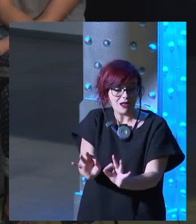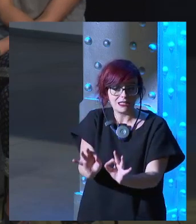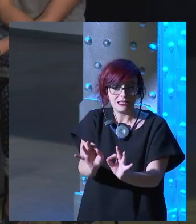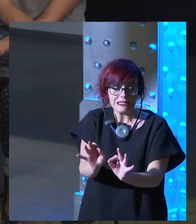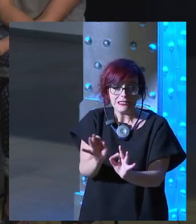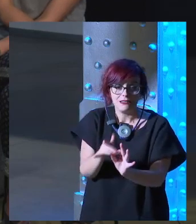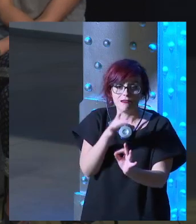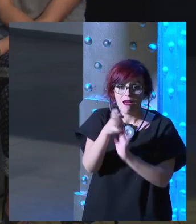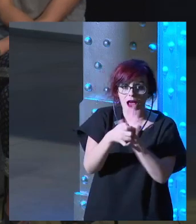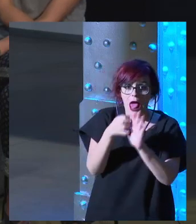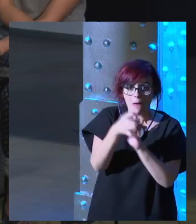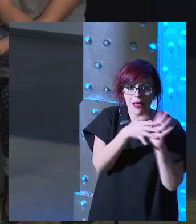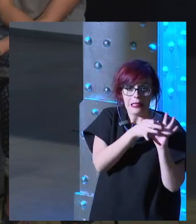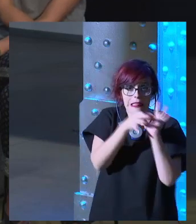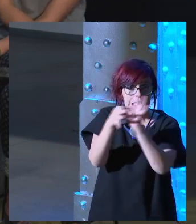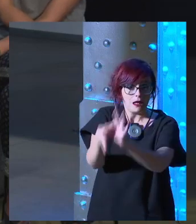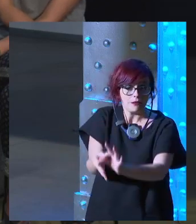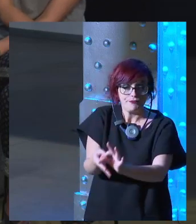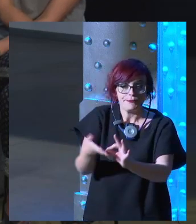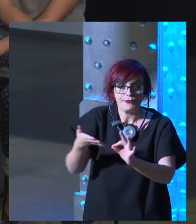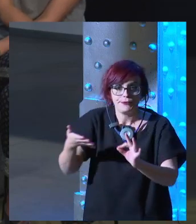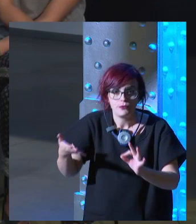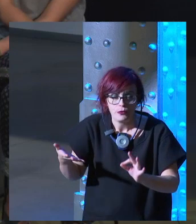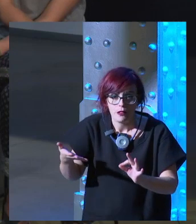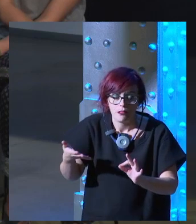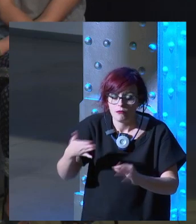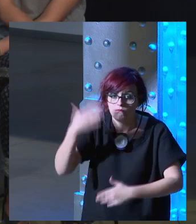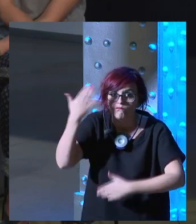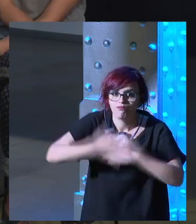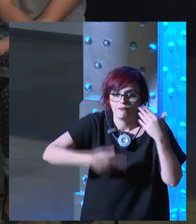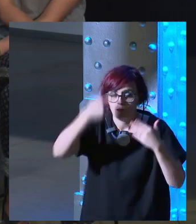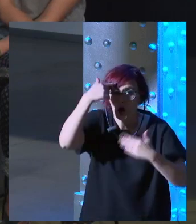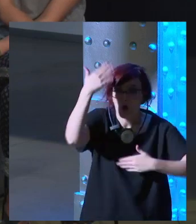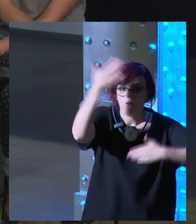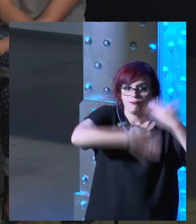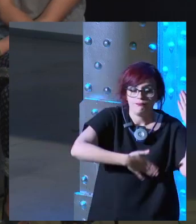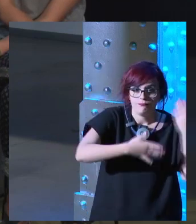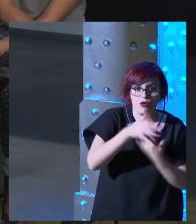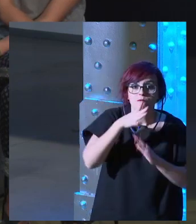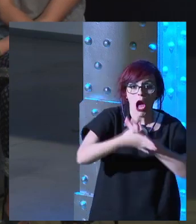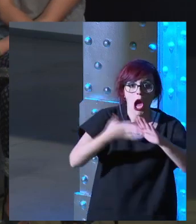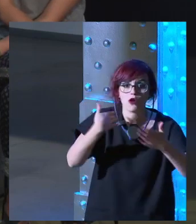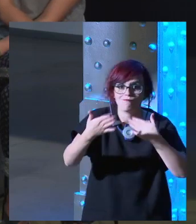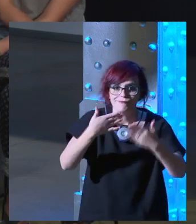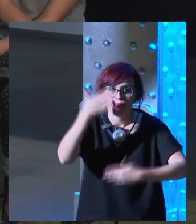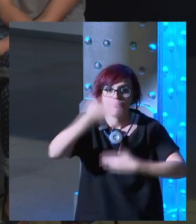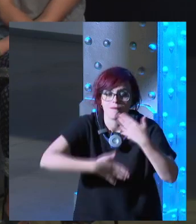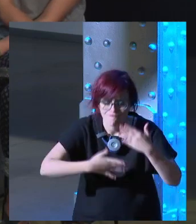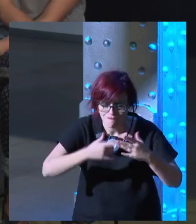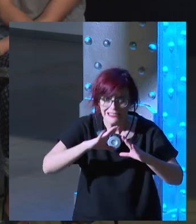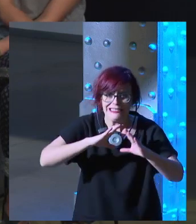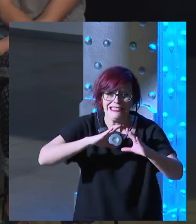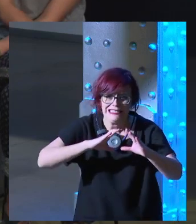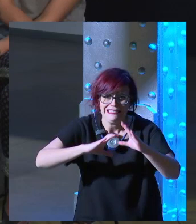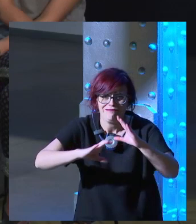very frustrating if you want to have a proper conversation. But imagine if that was your first language, if that was your mother tongue,